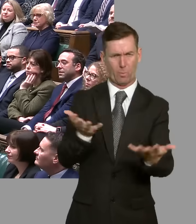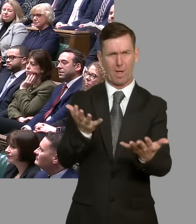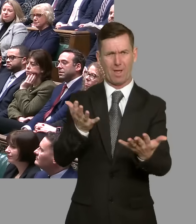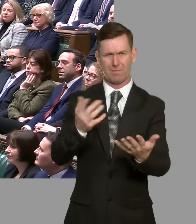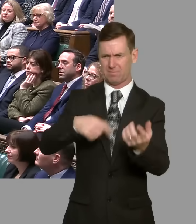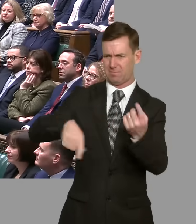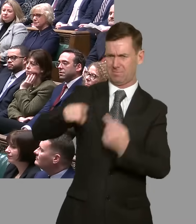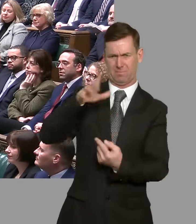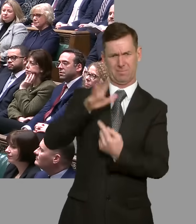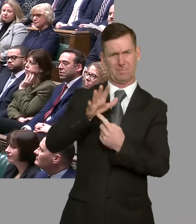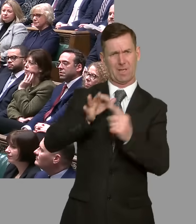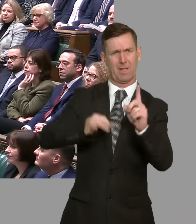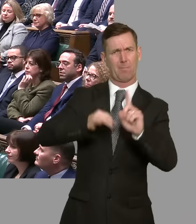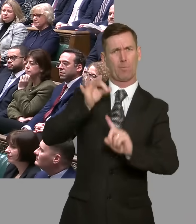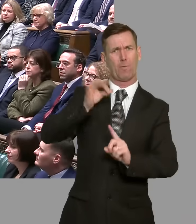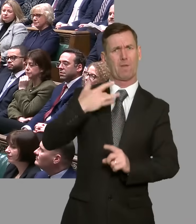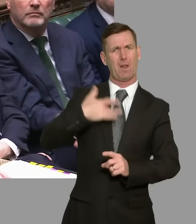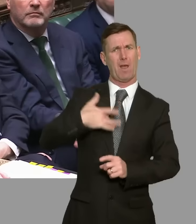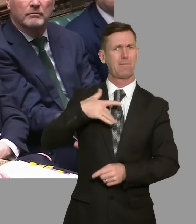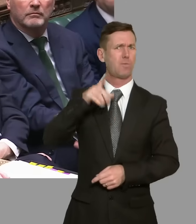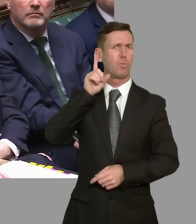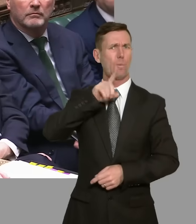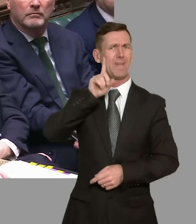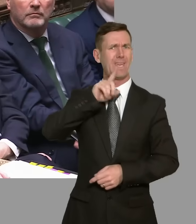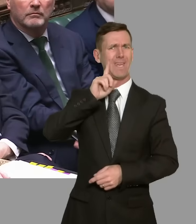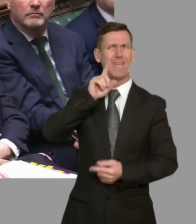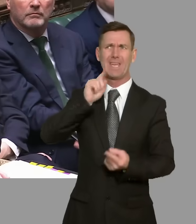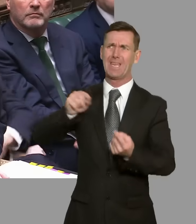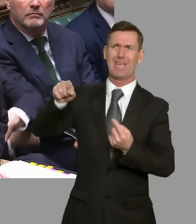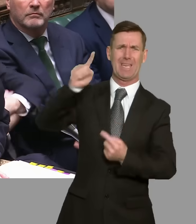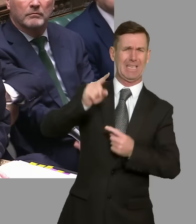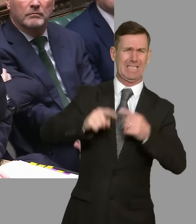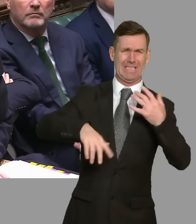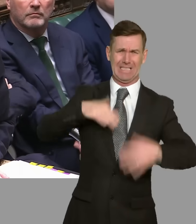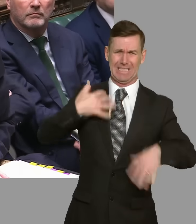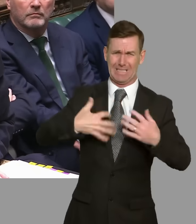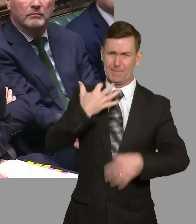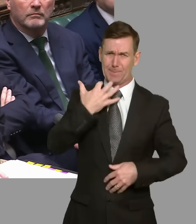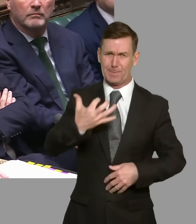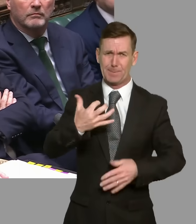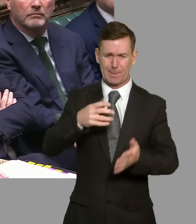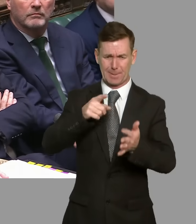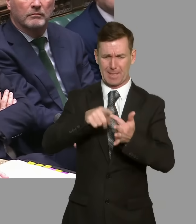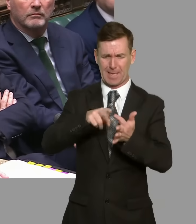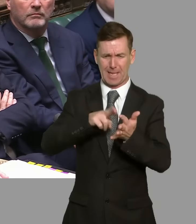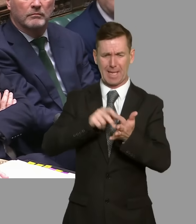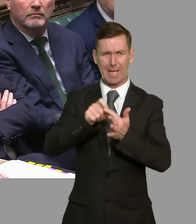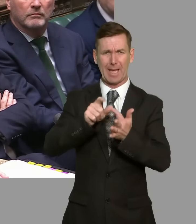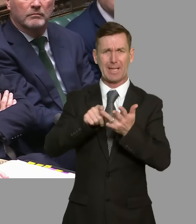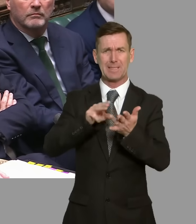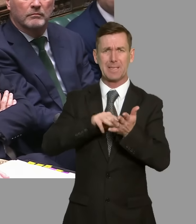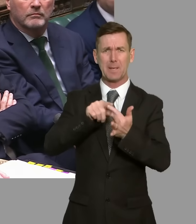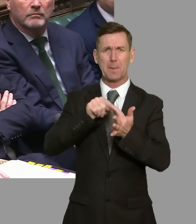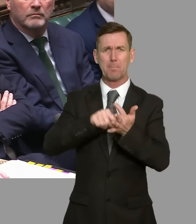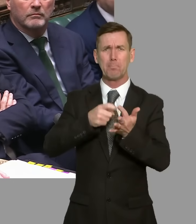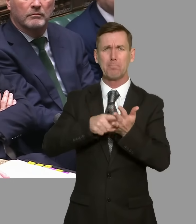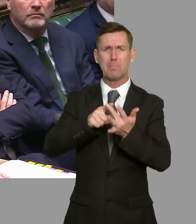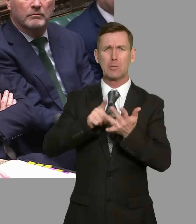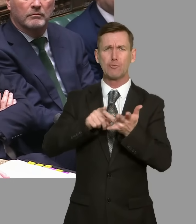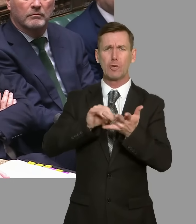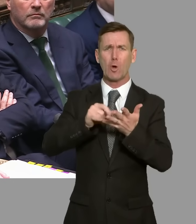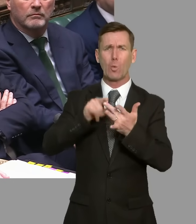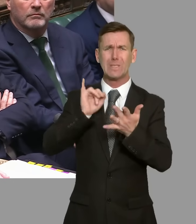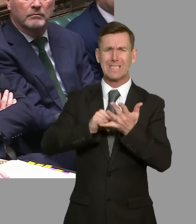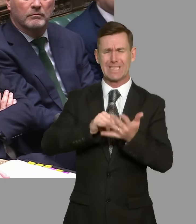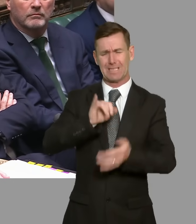tribute to her and all women and others who are campaigning on these vitally important issues.